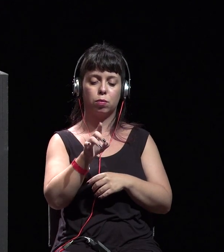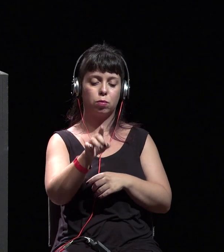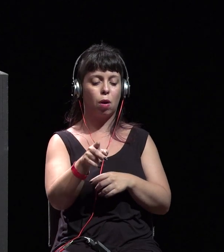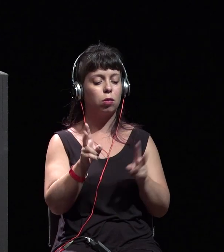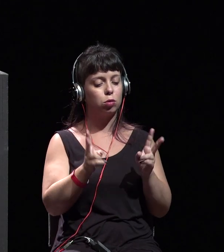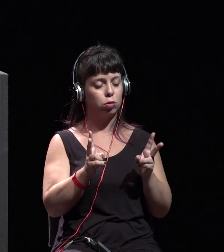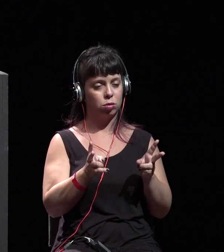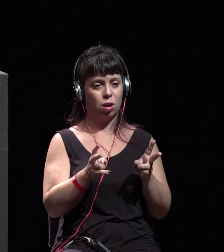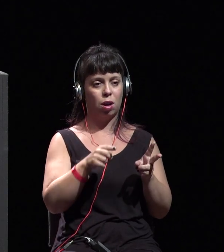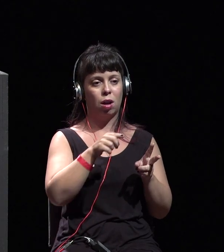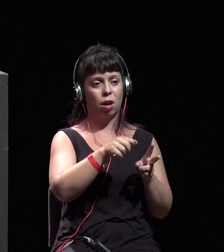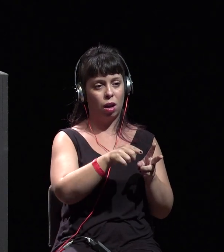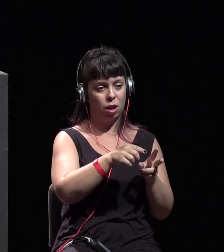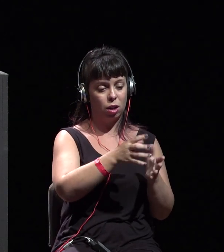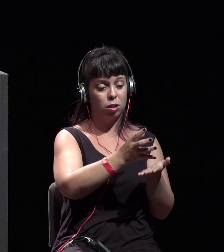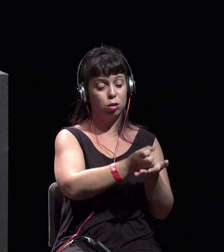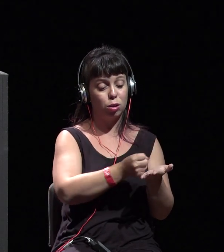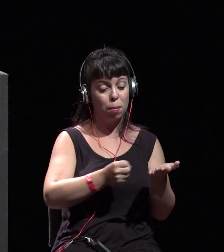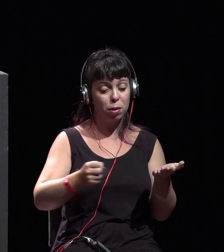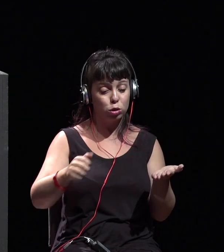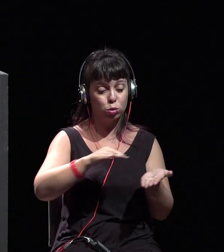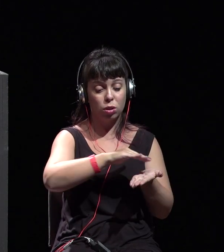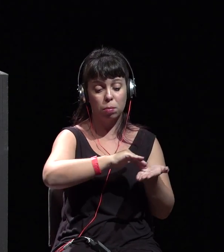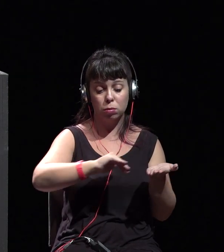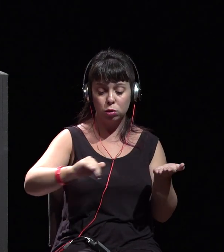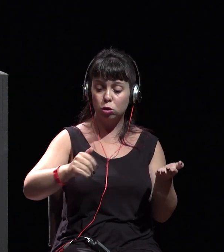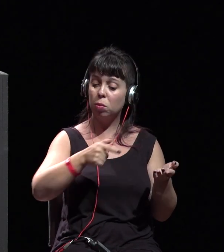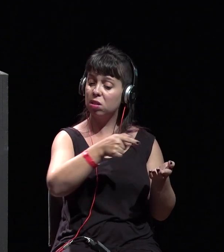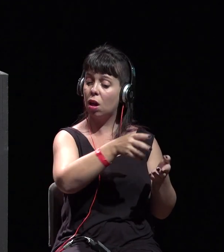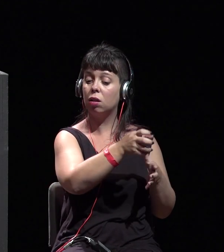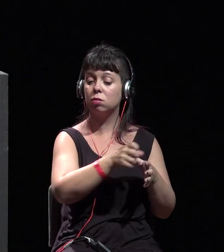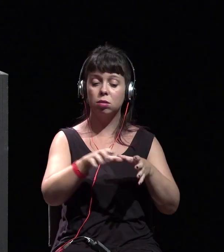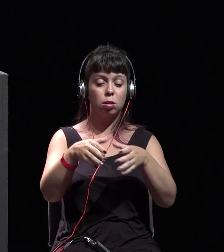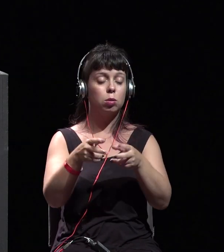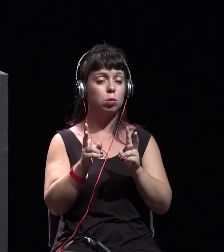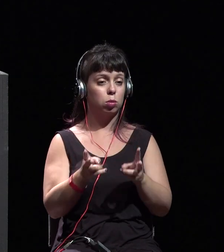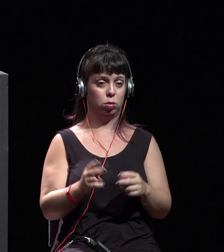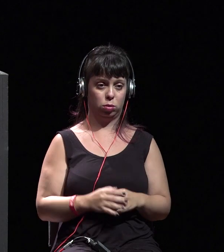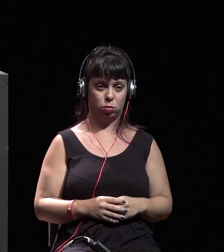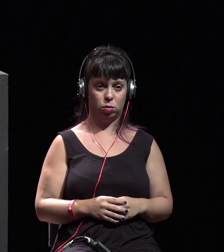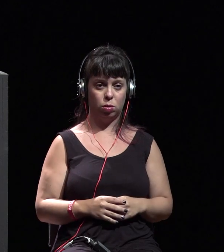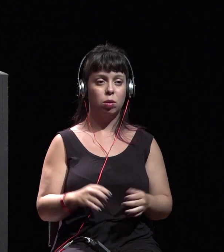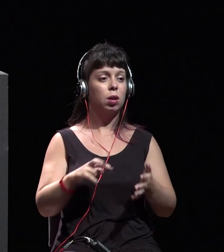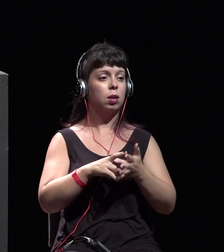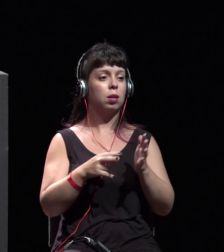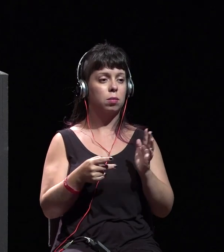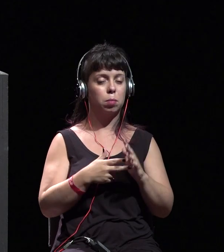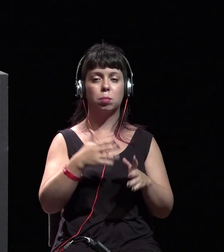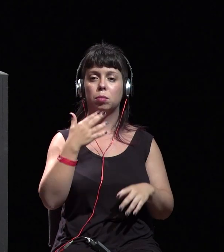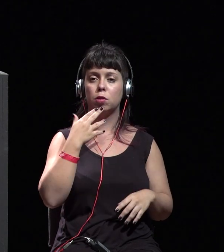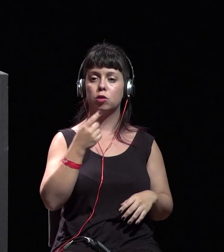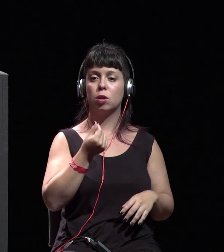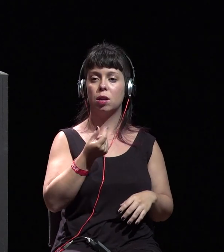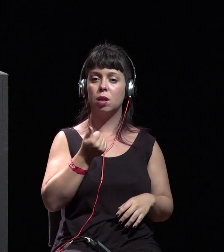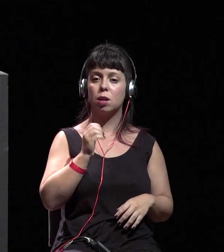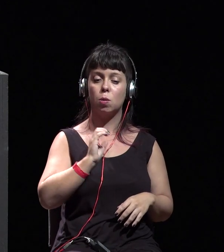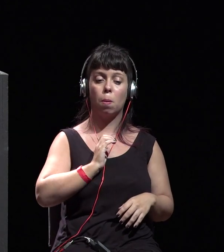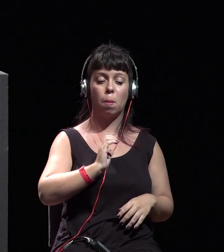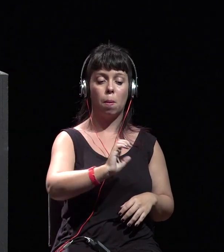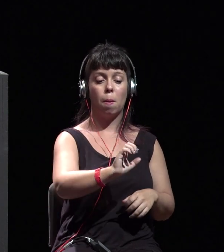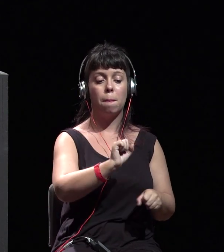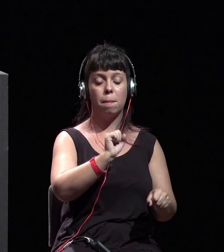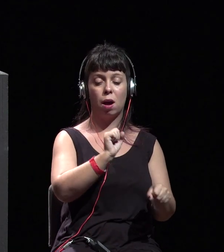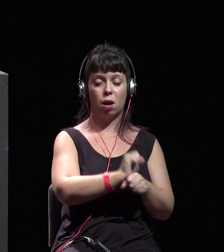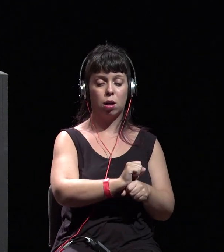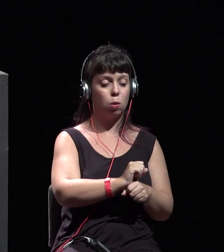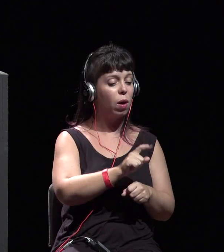it mean or look like to ask the wealthy to divest, invest, as opposed to simply demanding that they be removed from institutional boards? How do we make this bigger than the